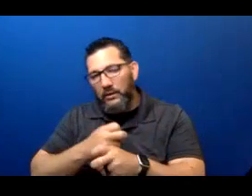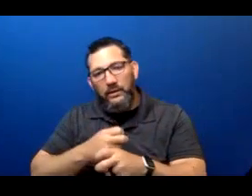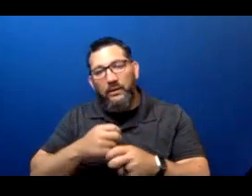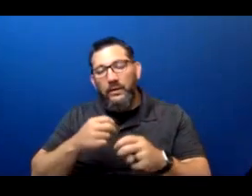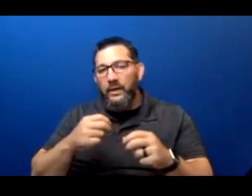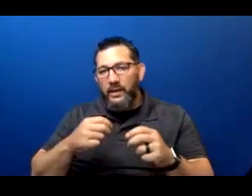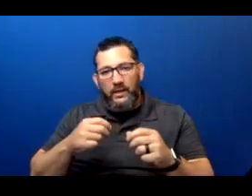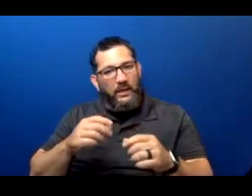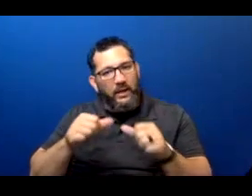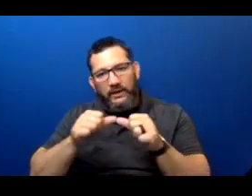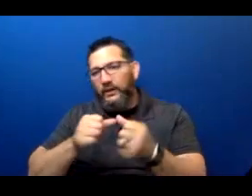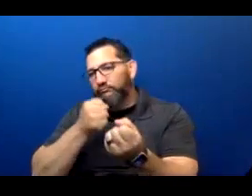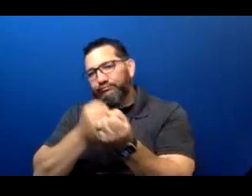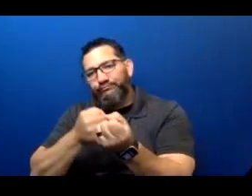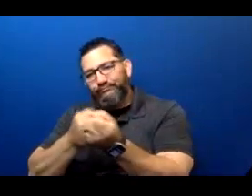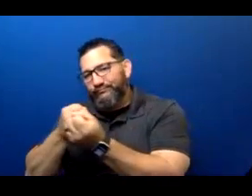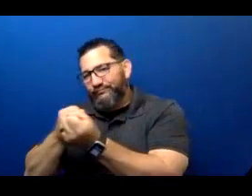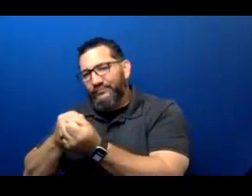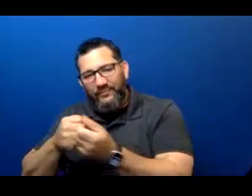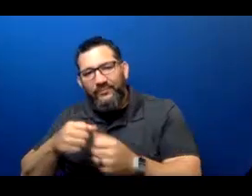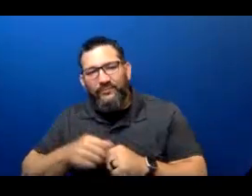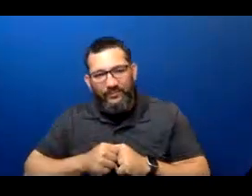a champion for you where I can.